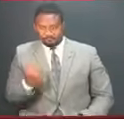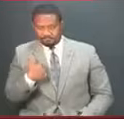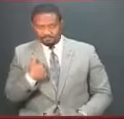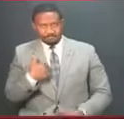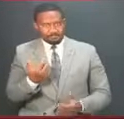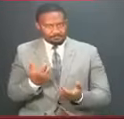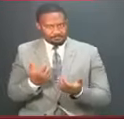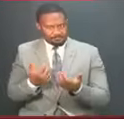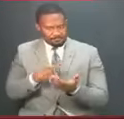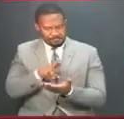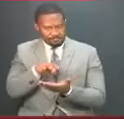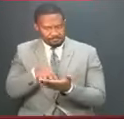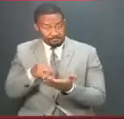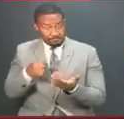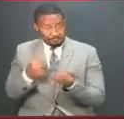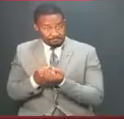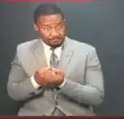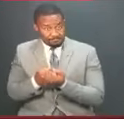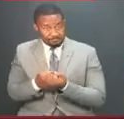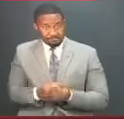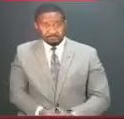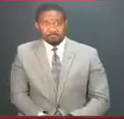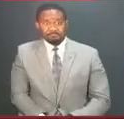to second the motion.